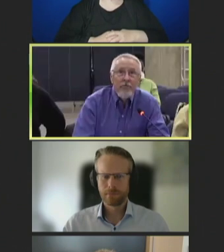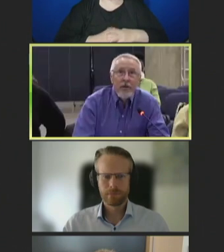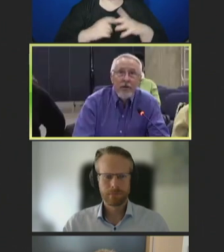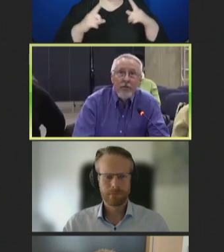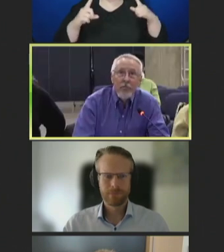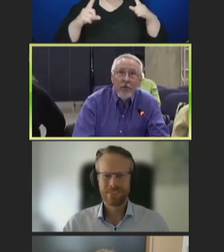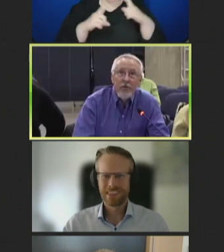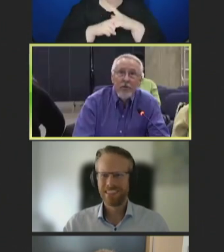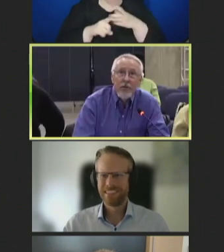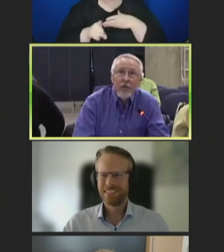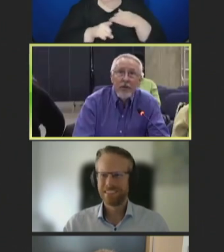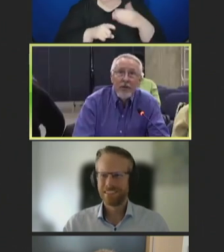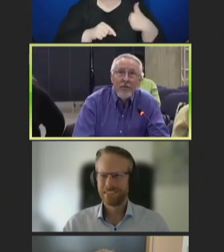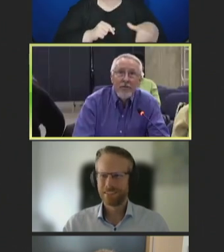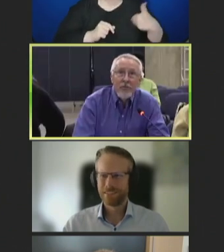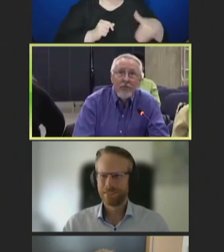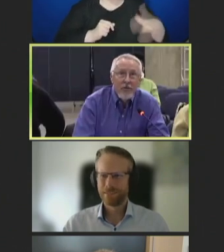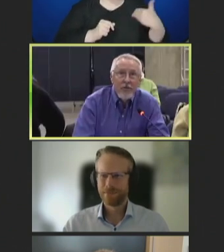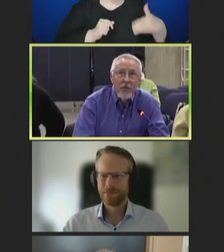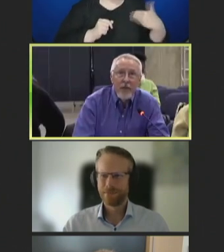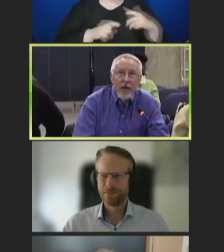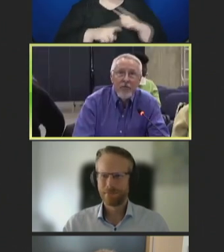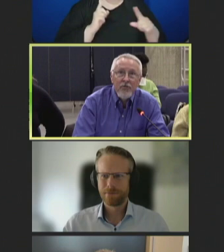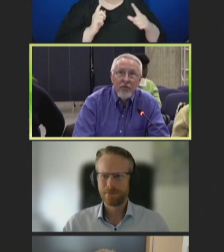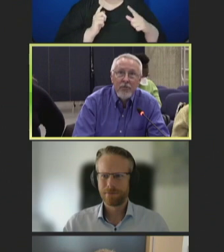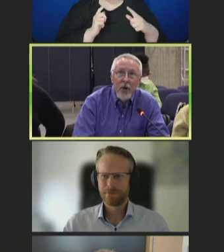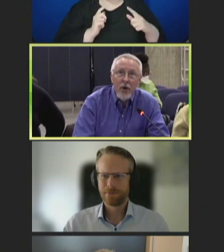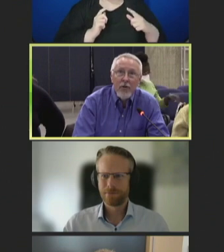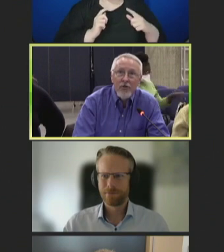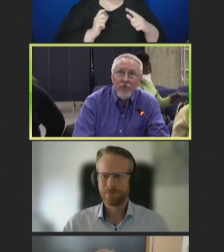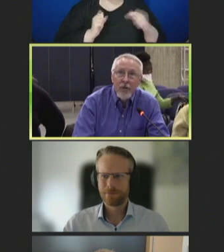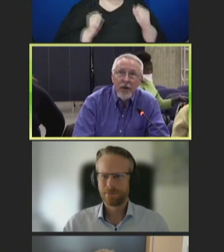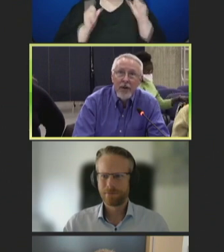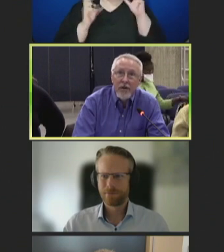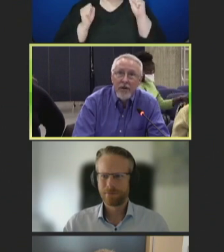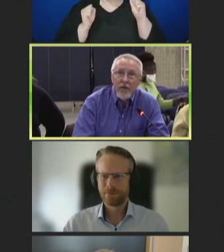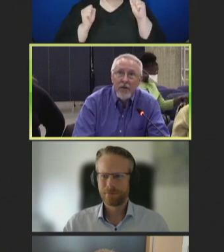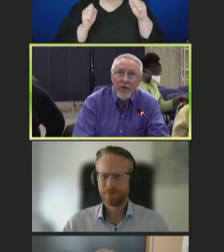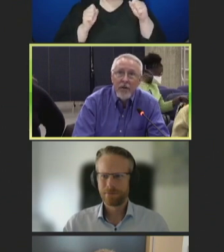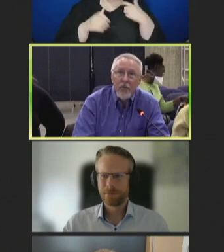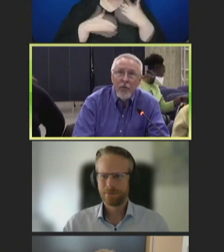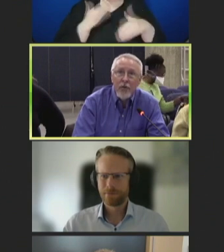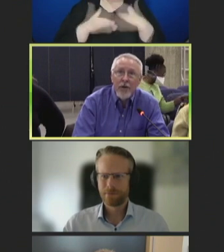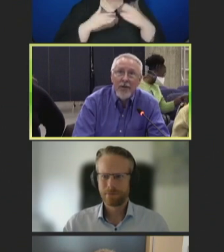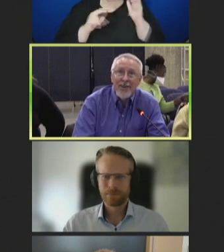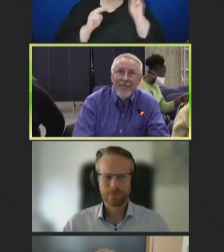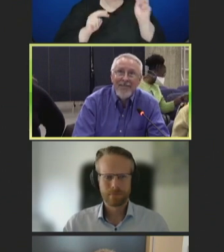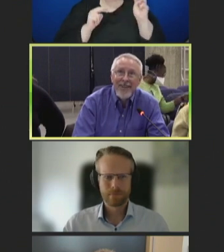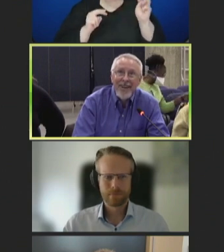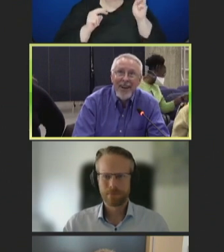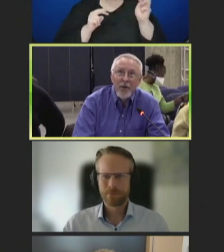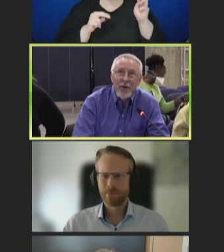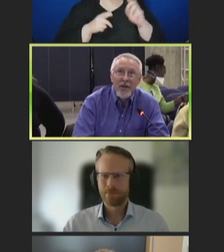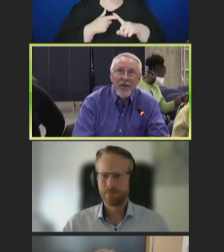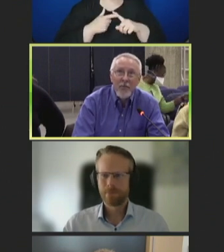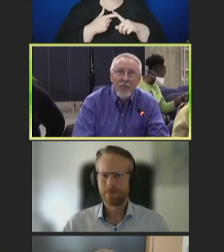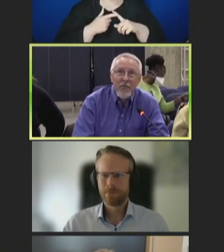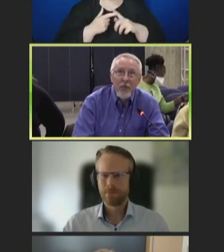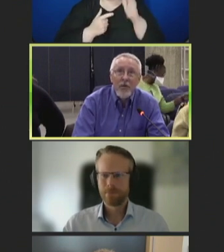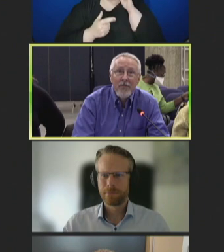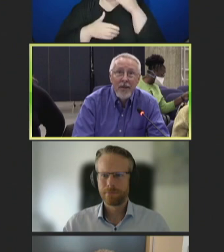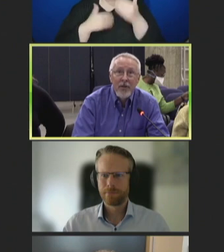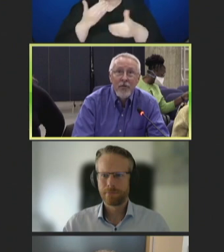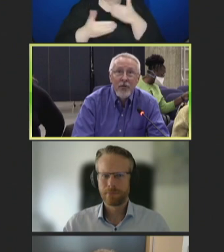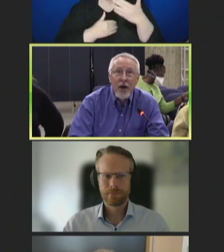complex field, but just amazed at the progress you've made, and look forward to hearing as we continue to move